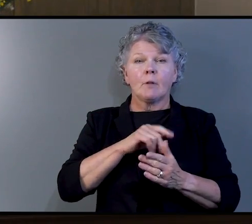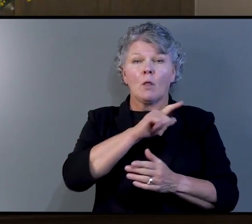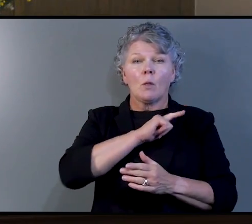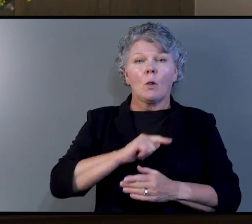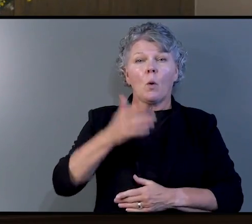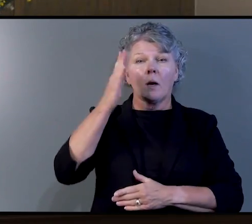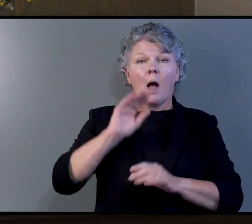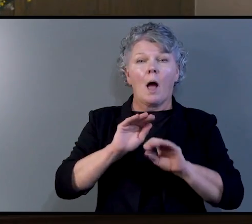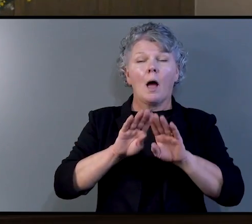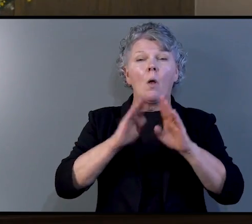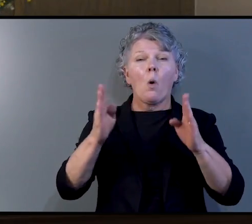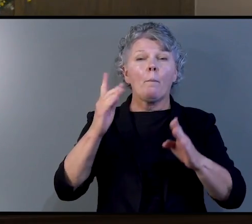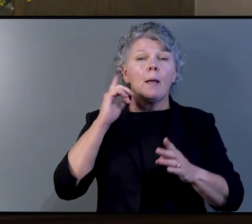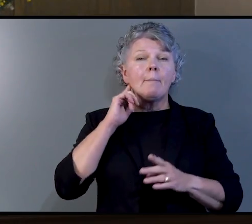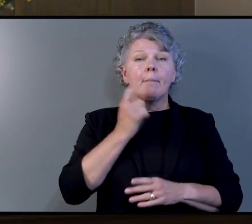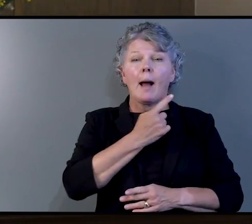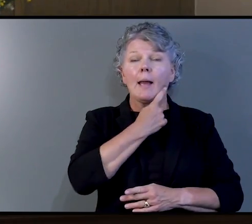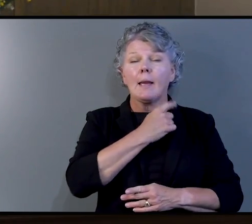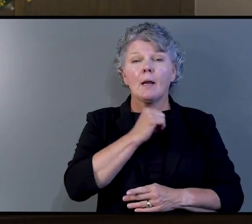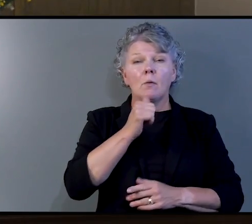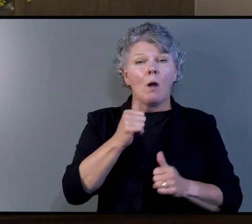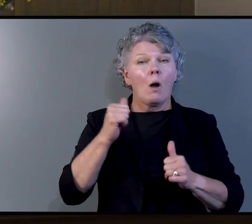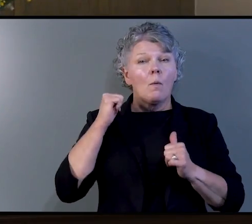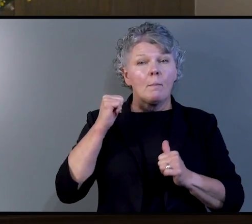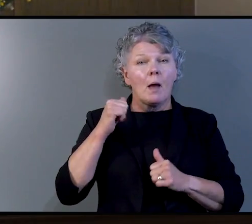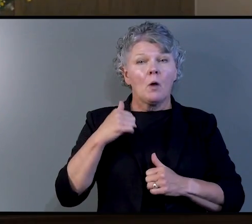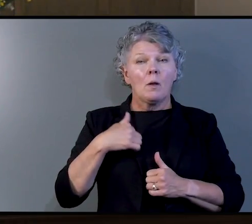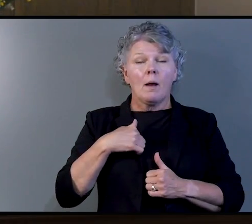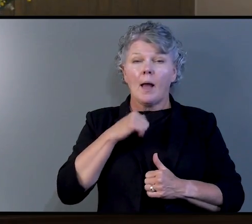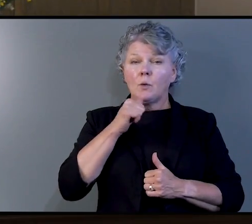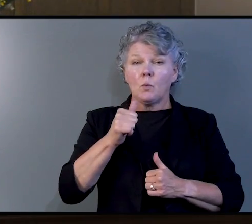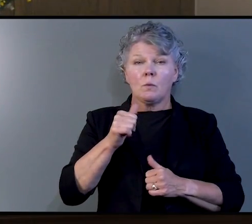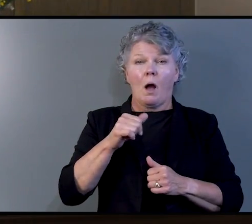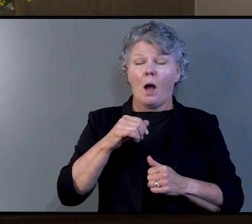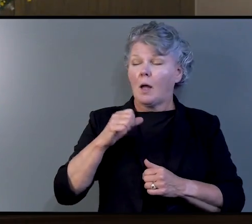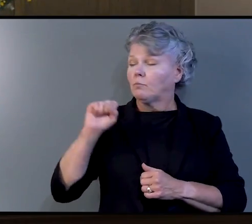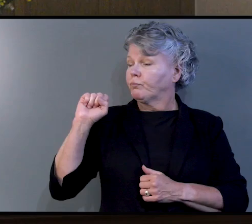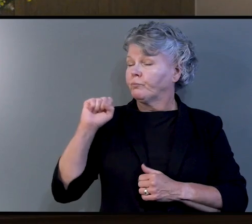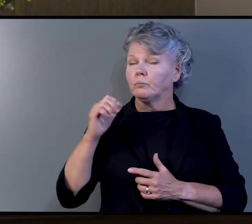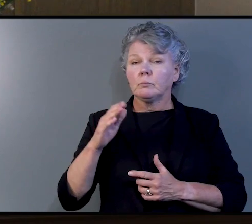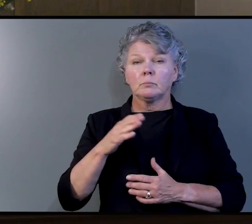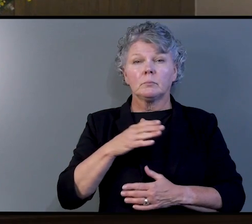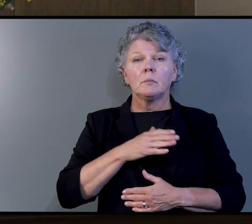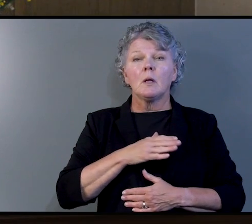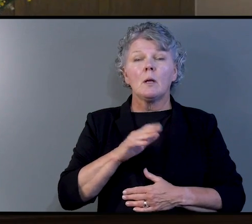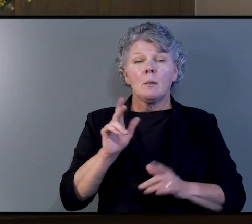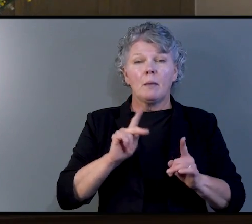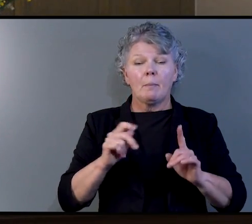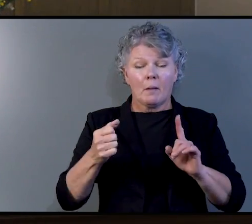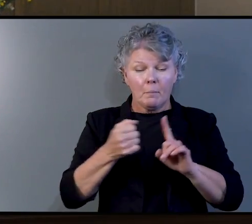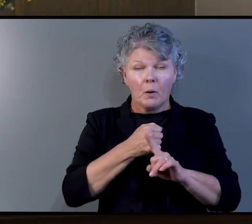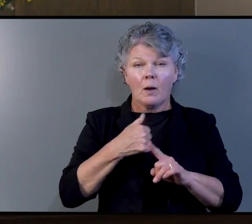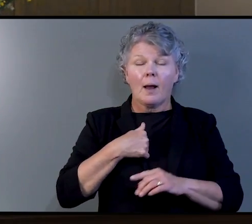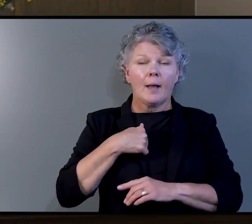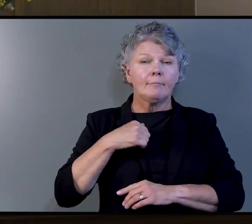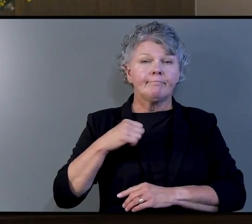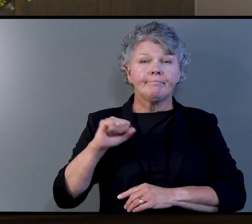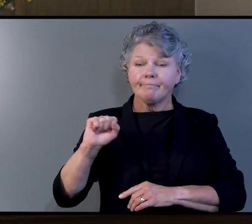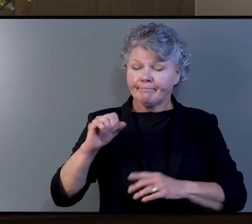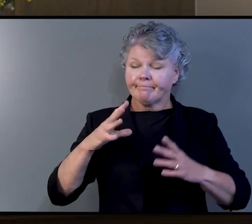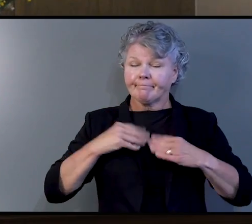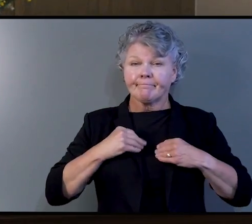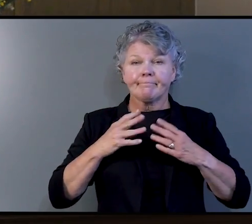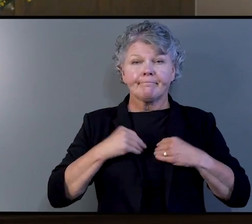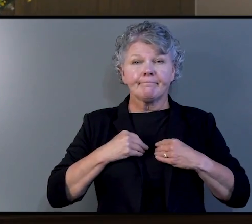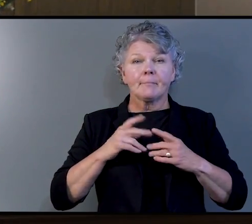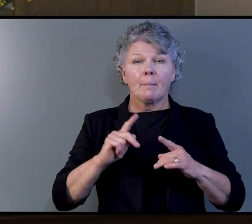ear, and I was not rebellious. I turned not backwards. I gave my back to those who strike, and my cheeks to those who pull